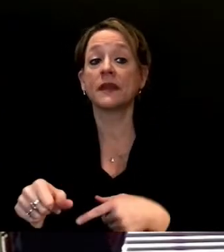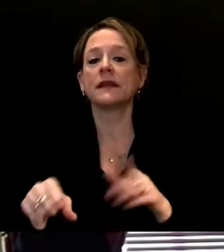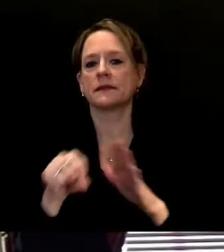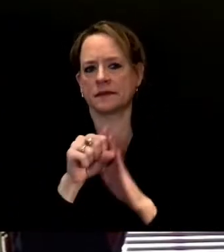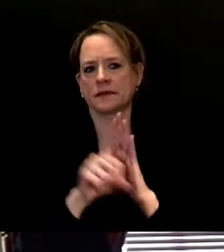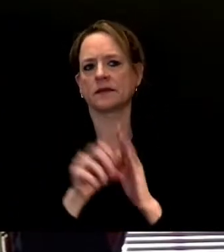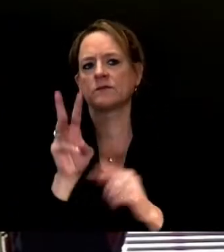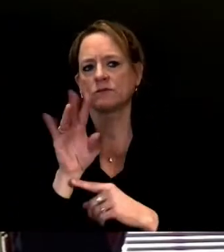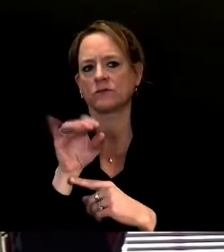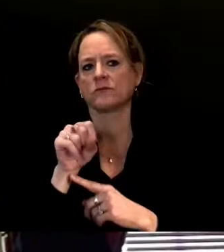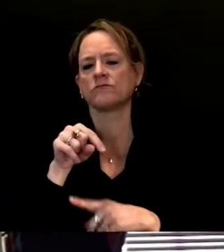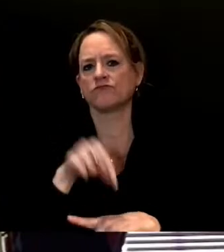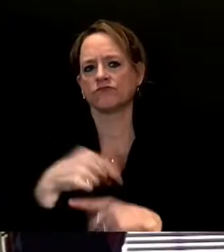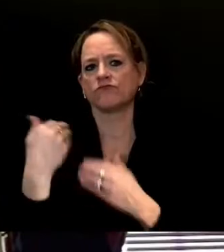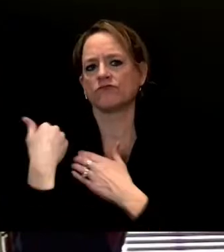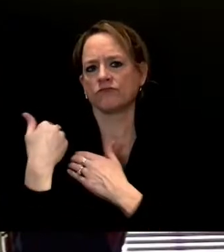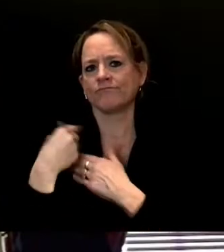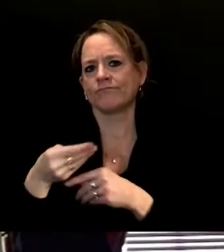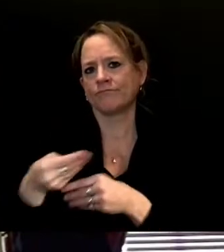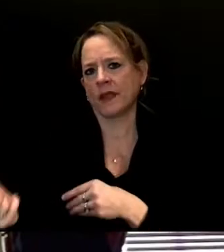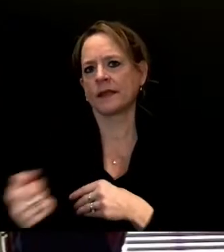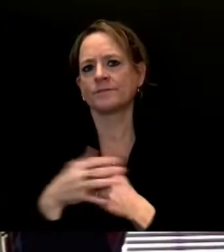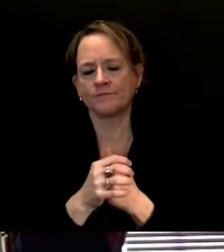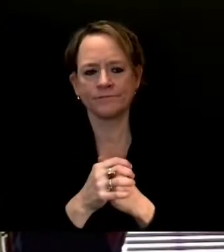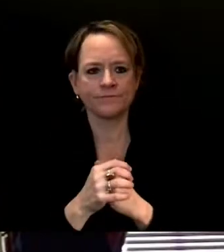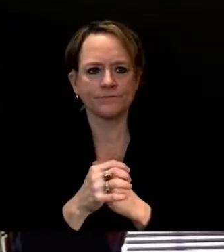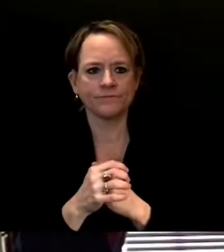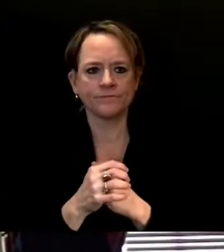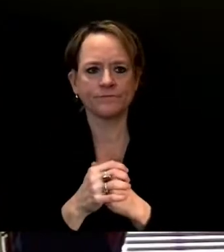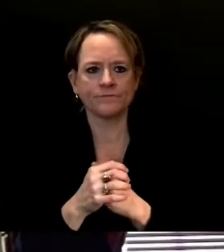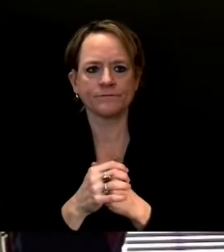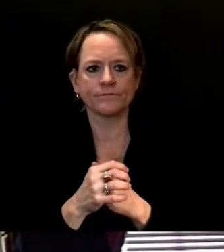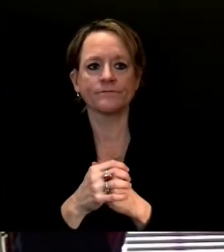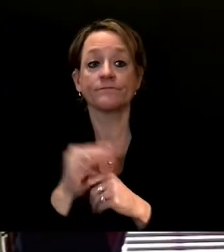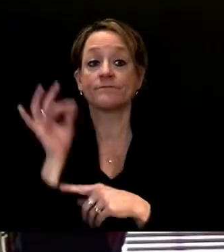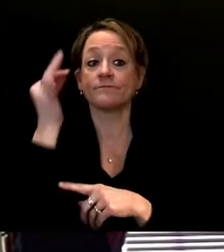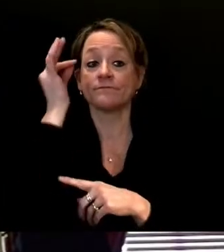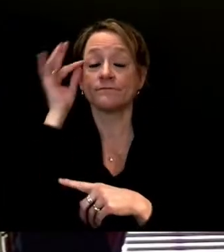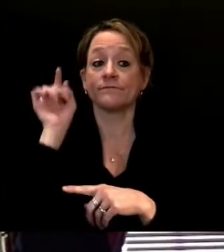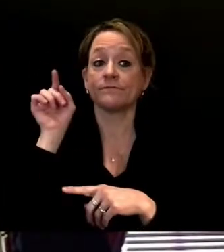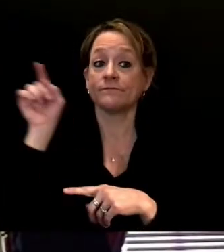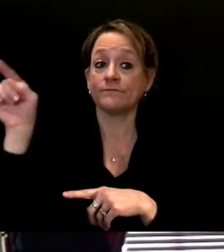we will use federal resources if necessary.